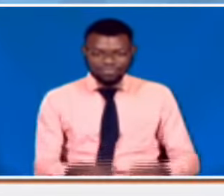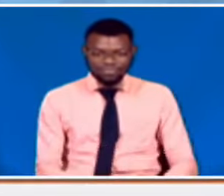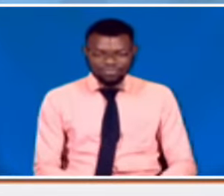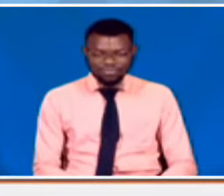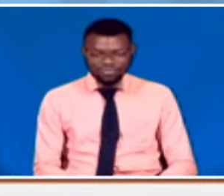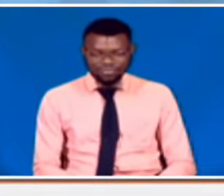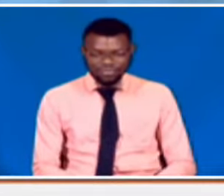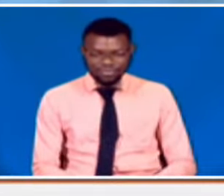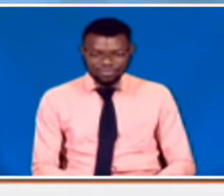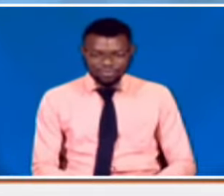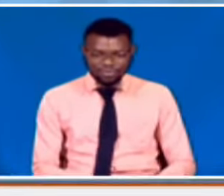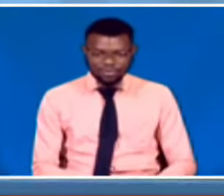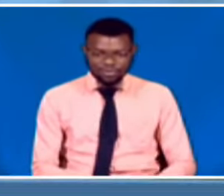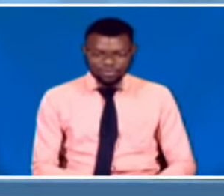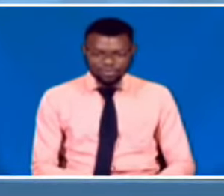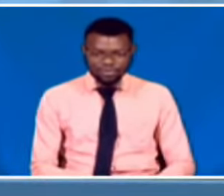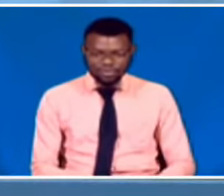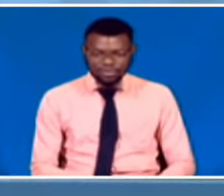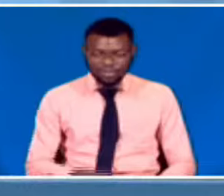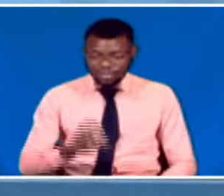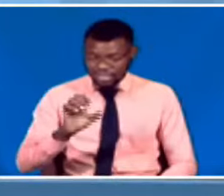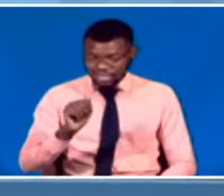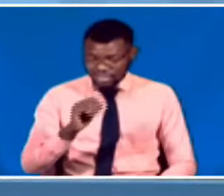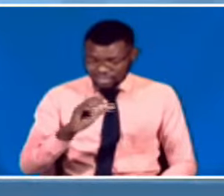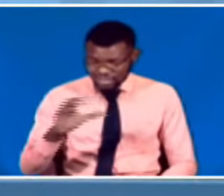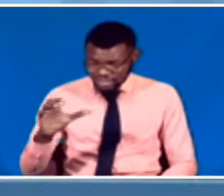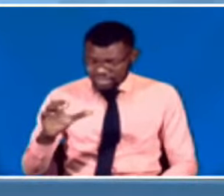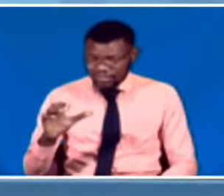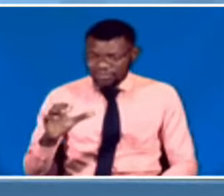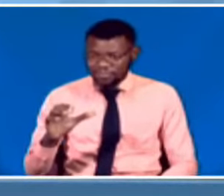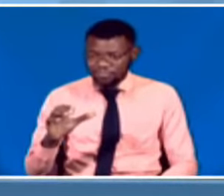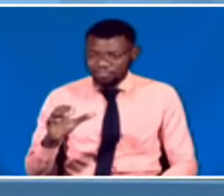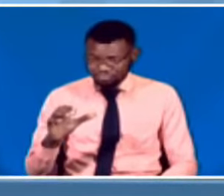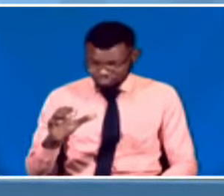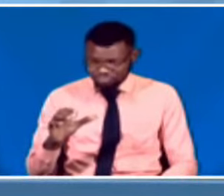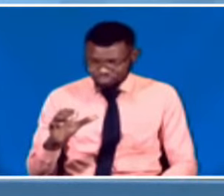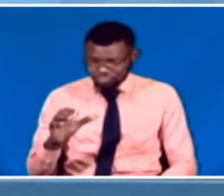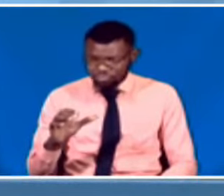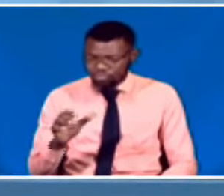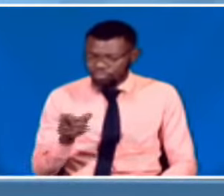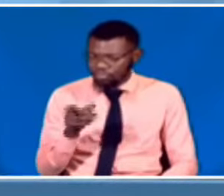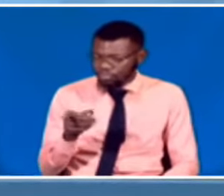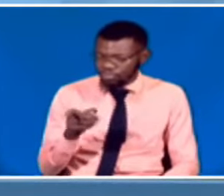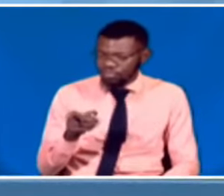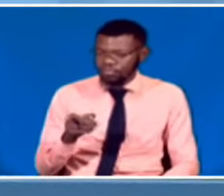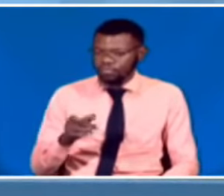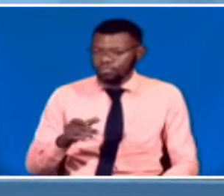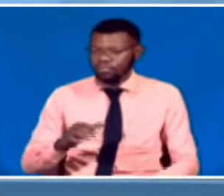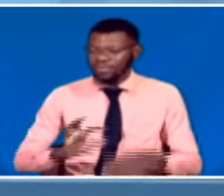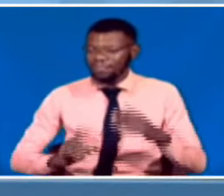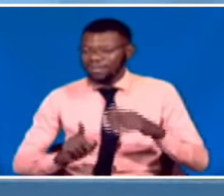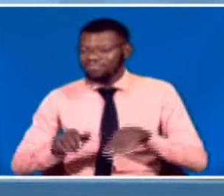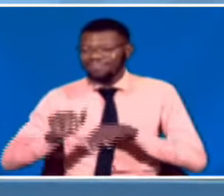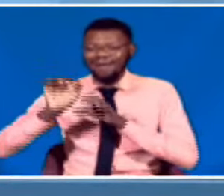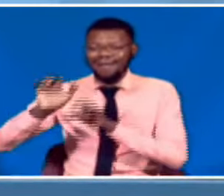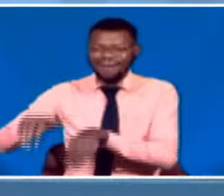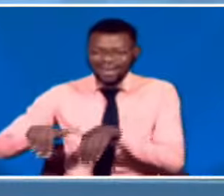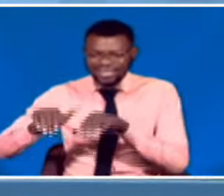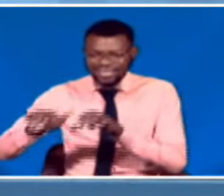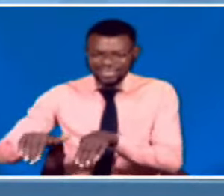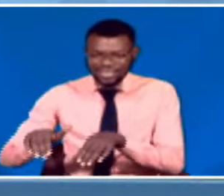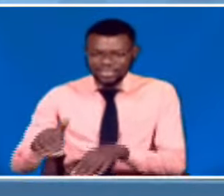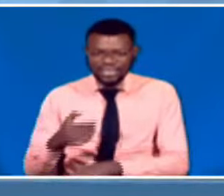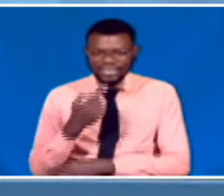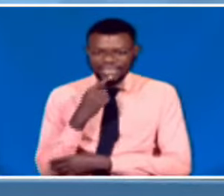The Ethics and Anti-Corruption Commission has flagged Agriculture CS Mithika Linturi for alleged interference in the recovery